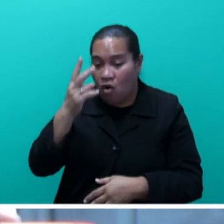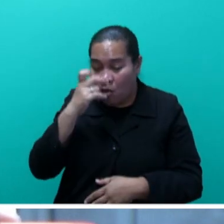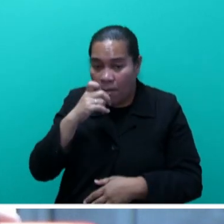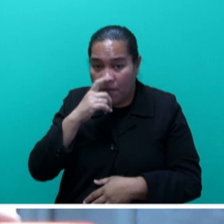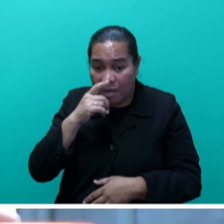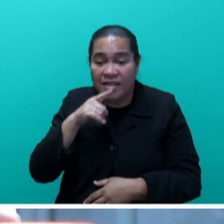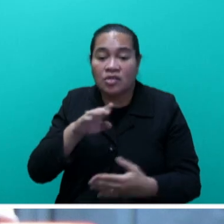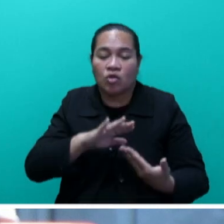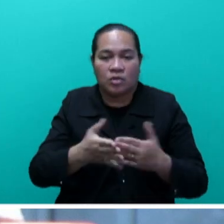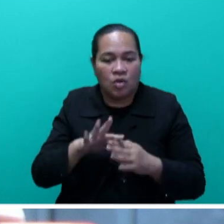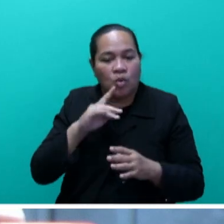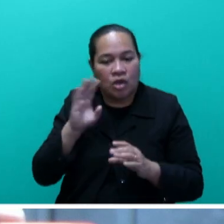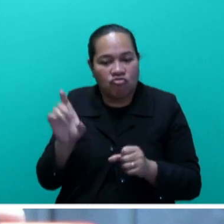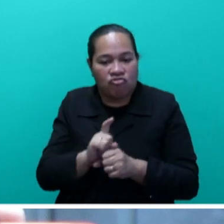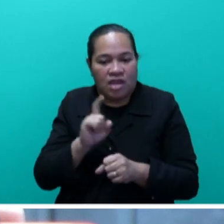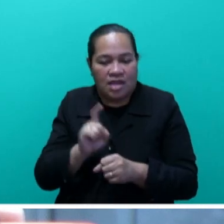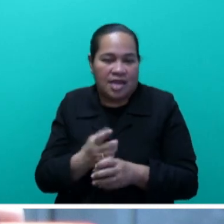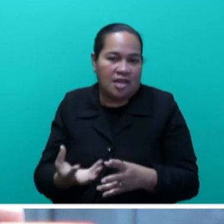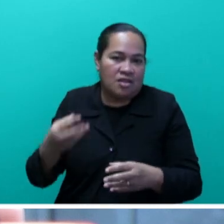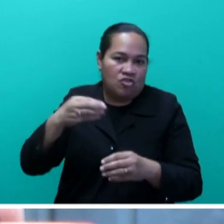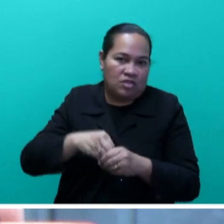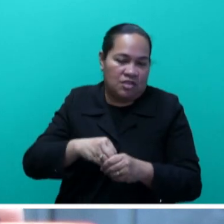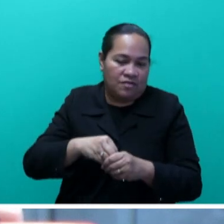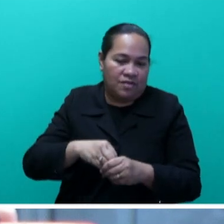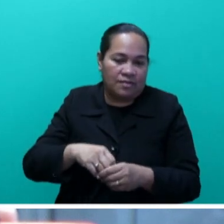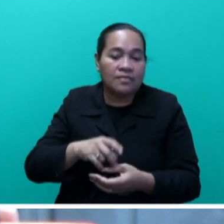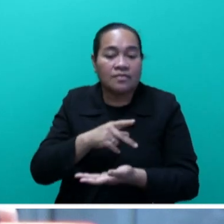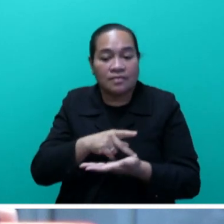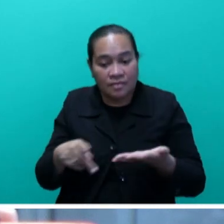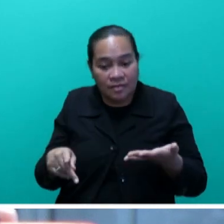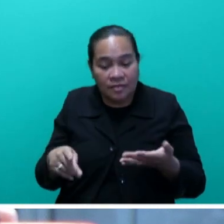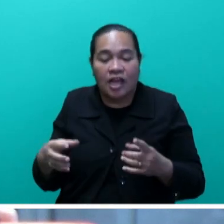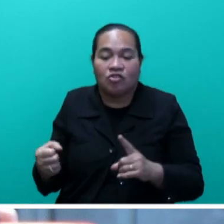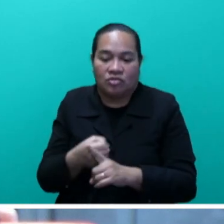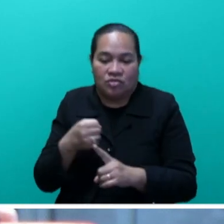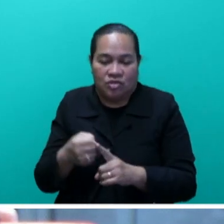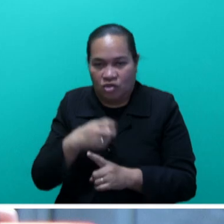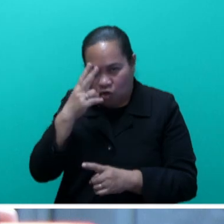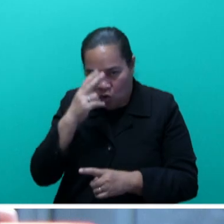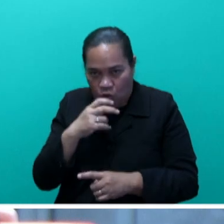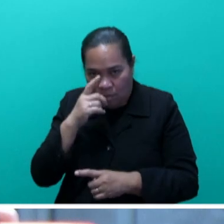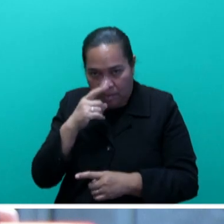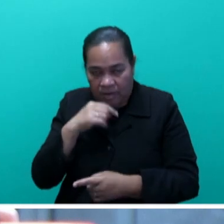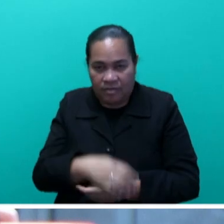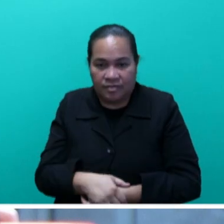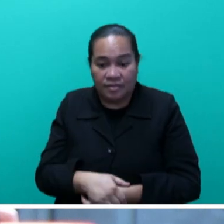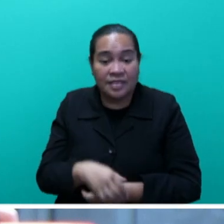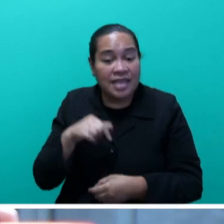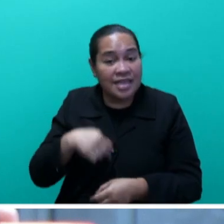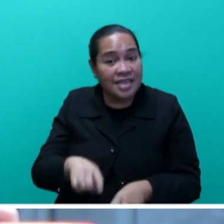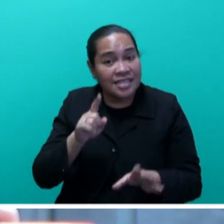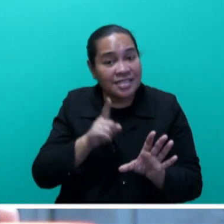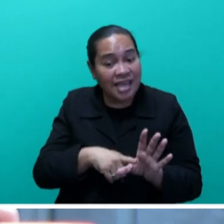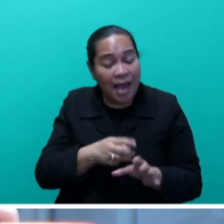committees will create the inclusive platform and also champion the needs of older persons within the communities. This year, the ministry